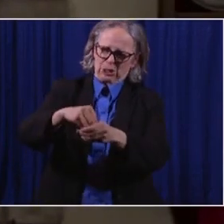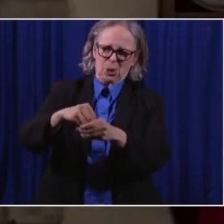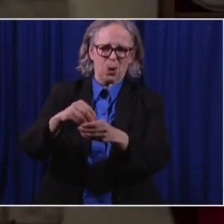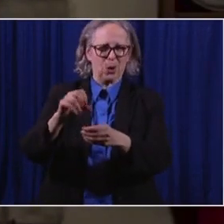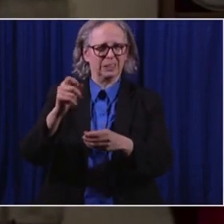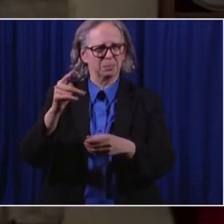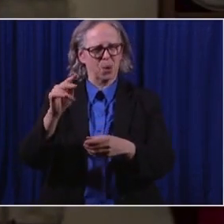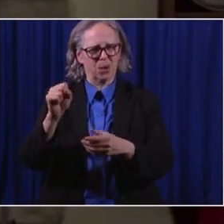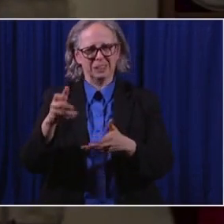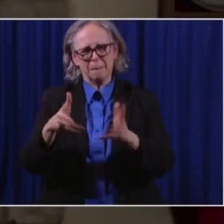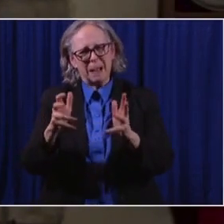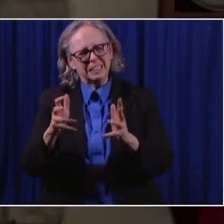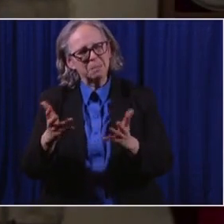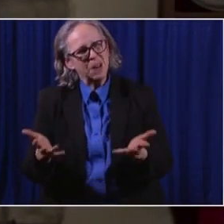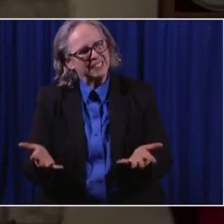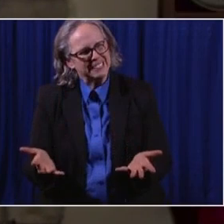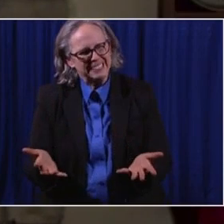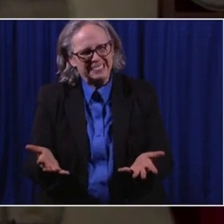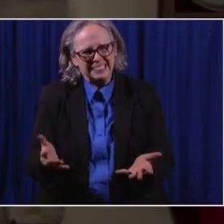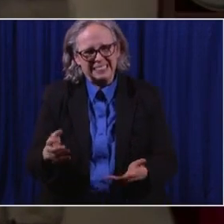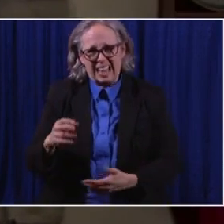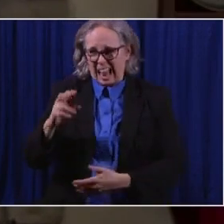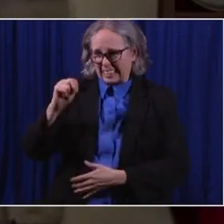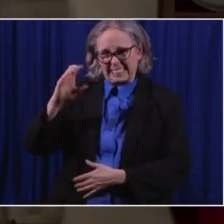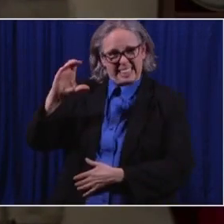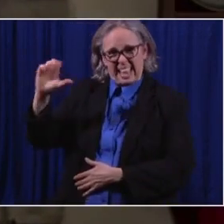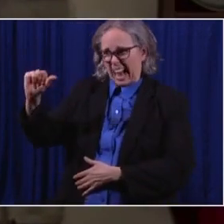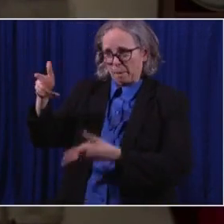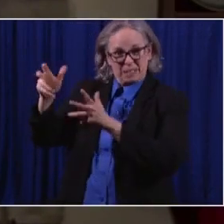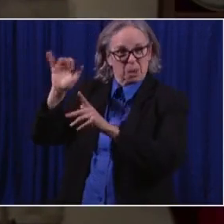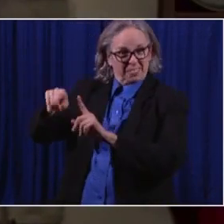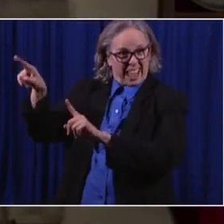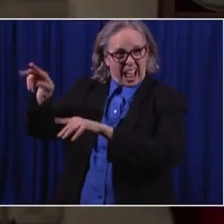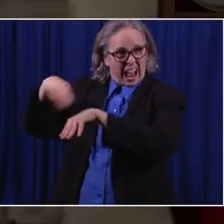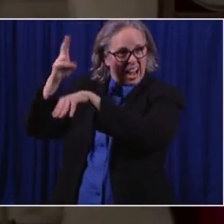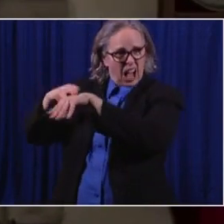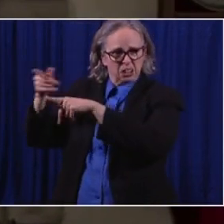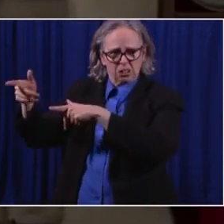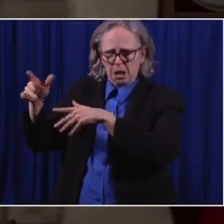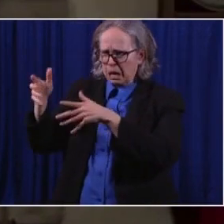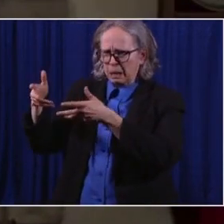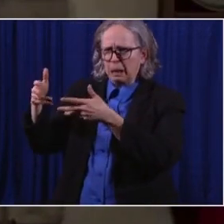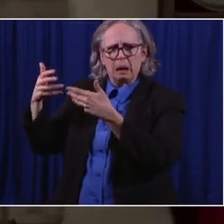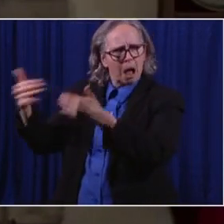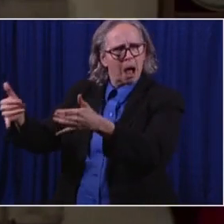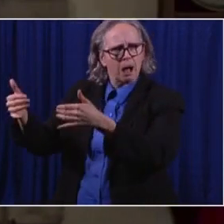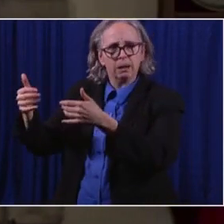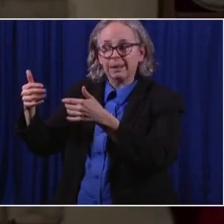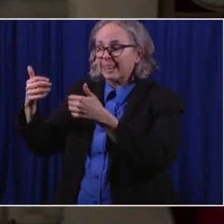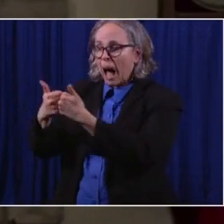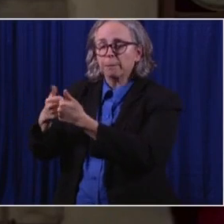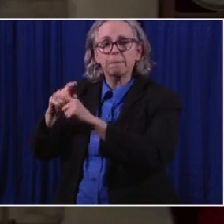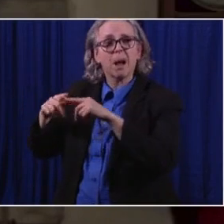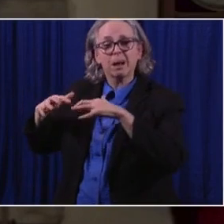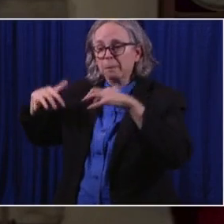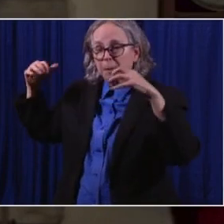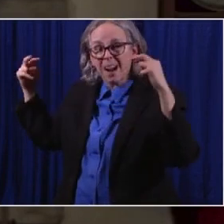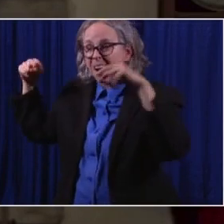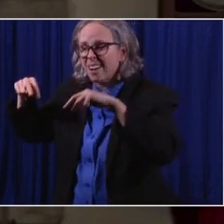basketball, NCAA basketball could take place. Players could play, but we shouldn't have a crowd. And we've been